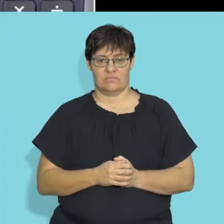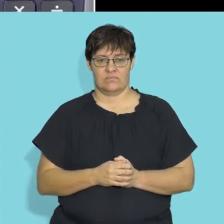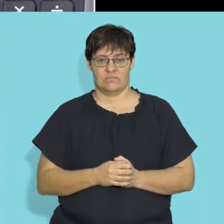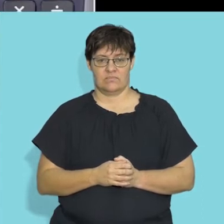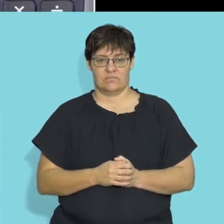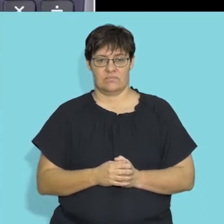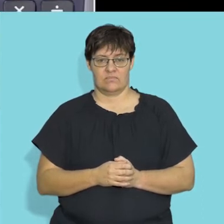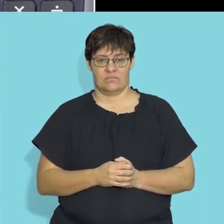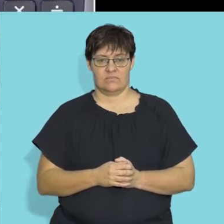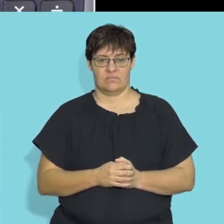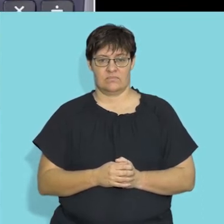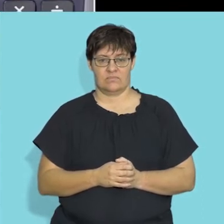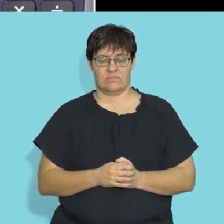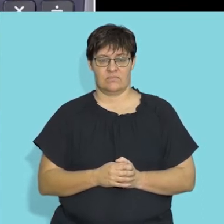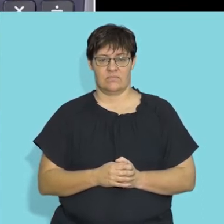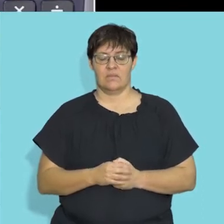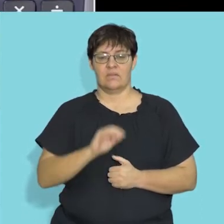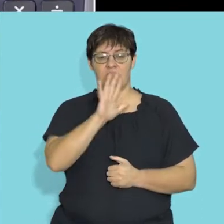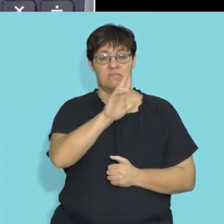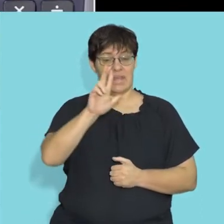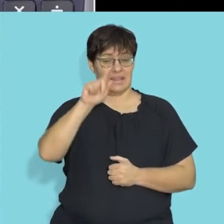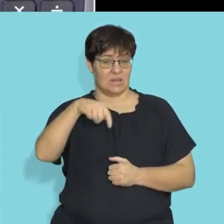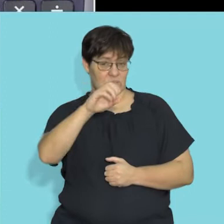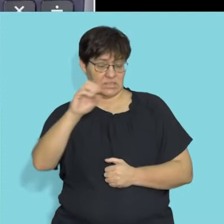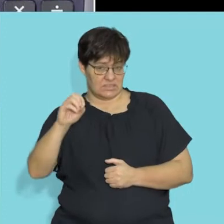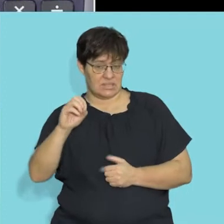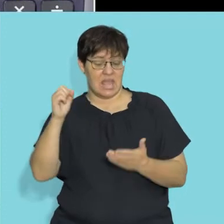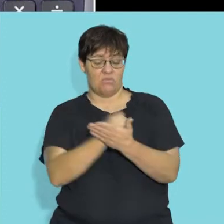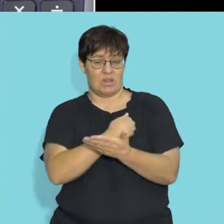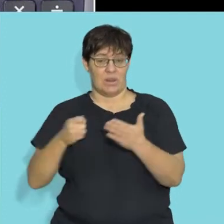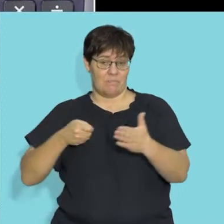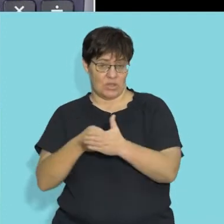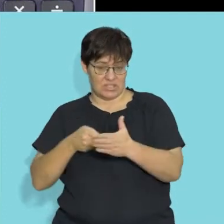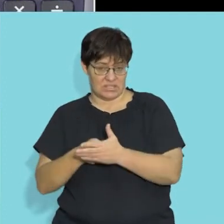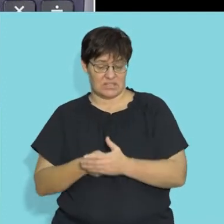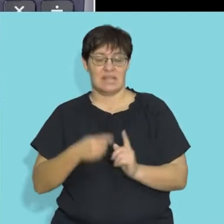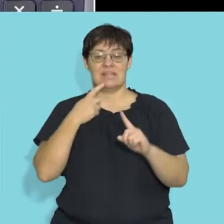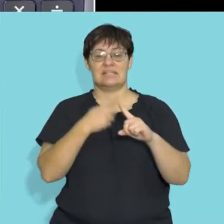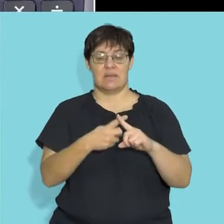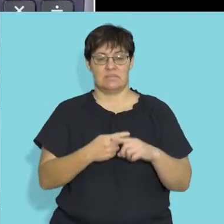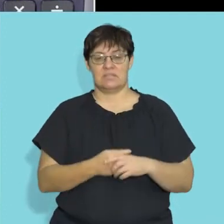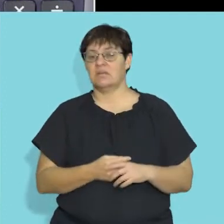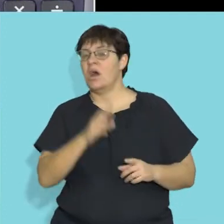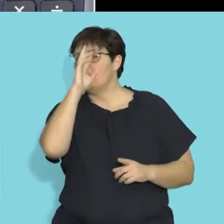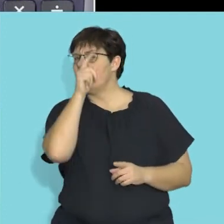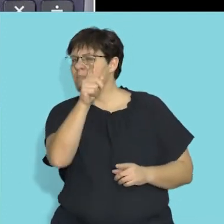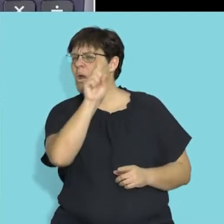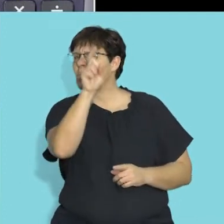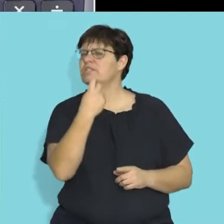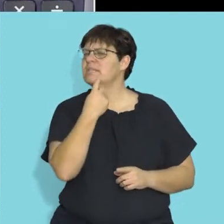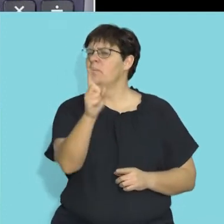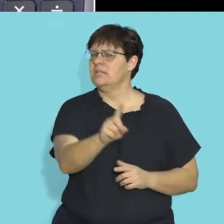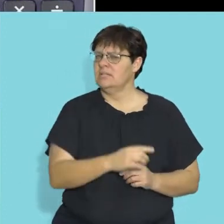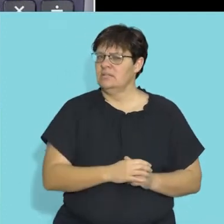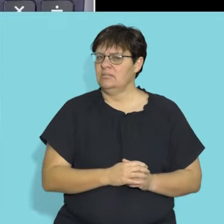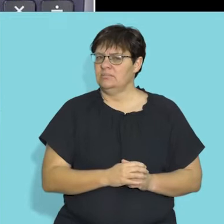So we start off with our 58,000. Here we go. 58,000, which is our credit purchases, times. Now, remember the